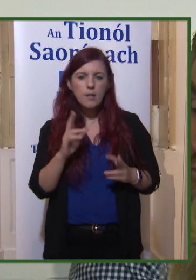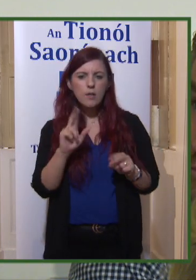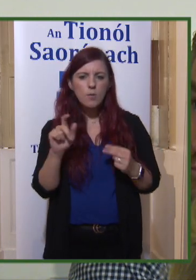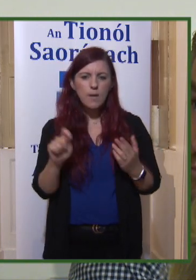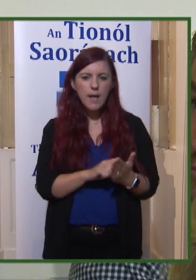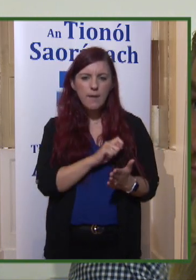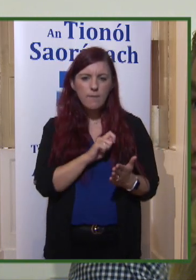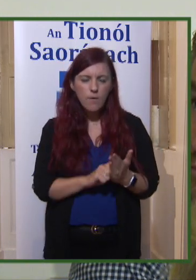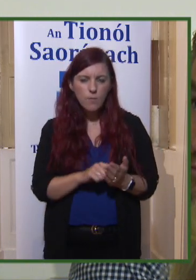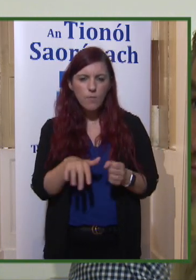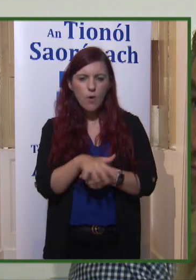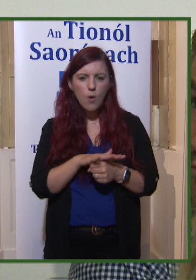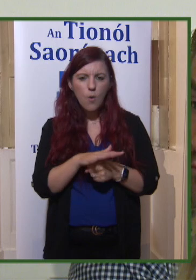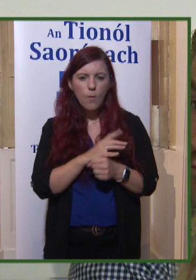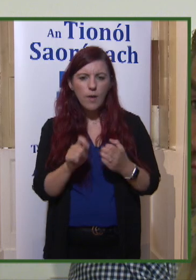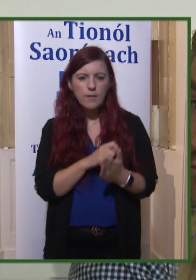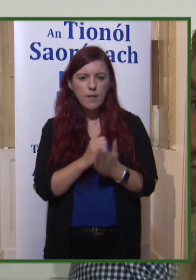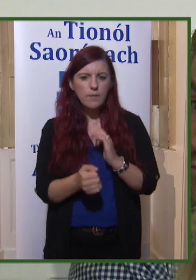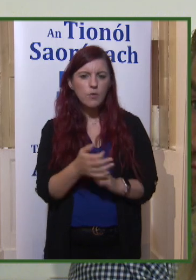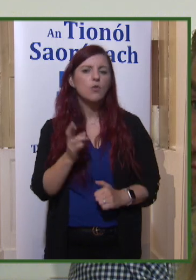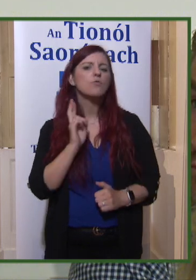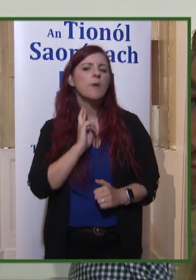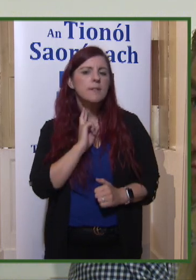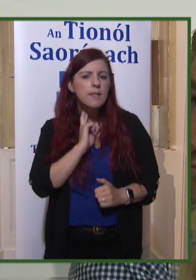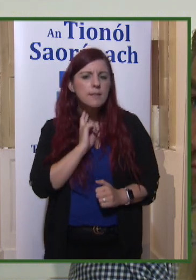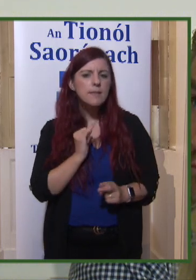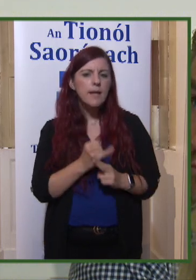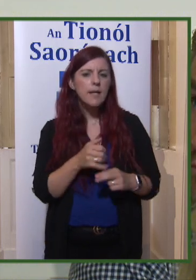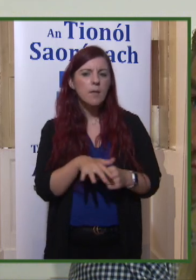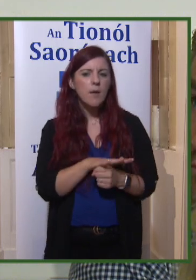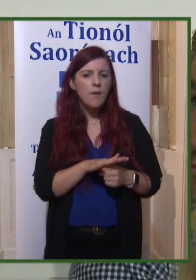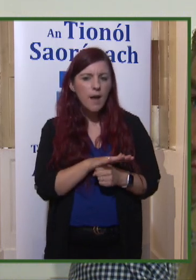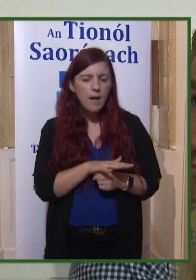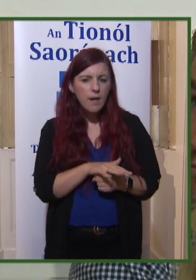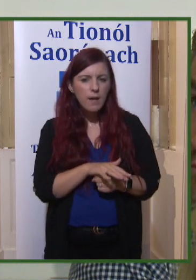for local elections if you're a resident in Dublin.